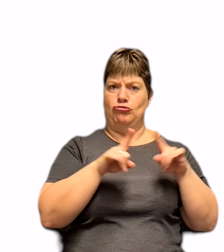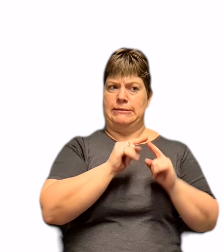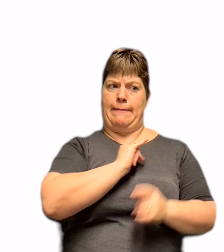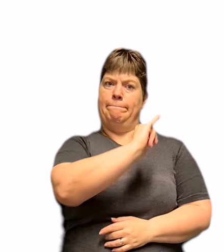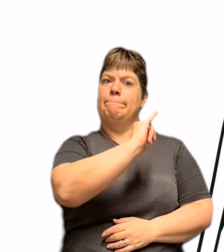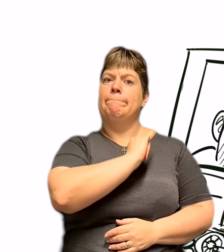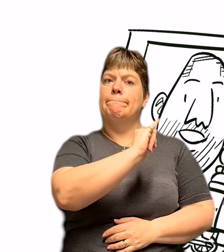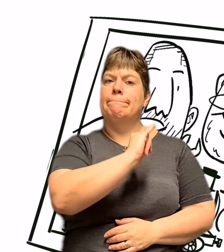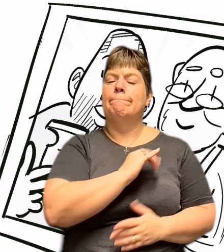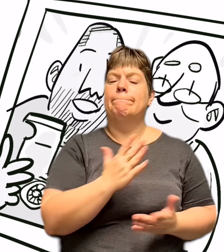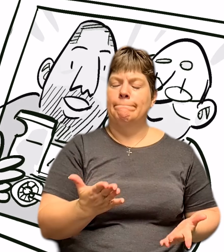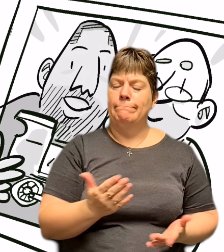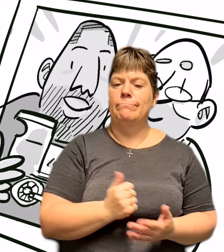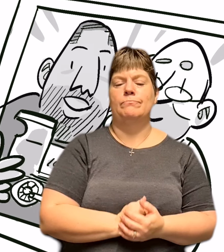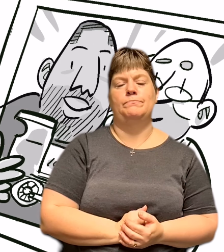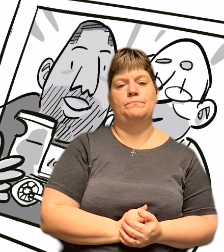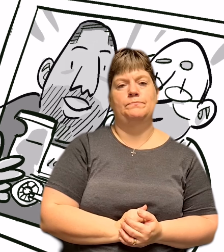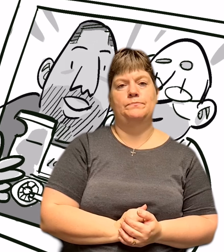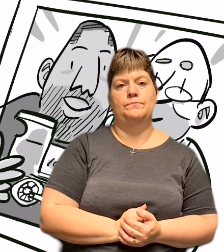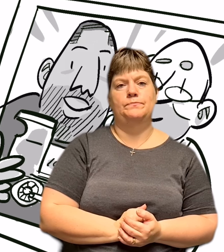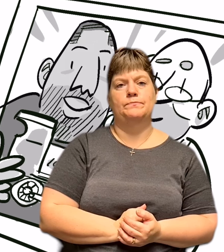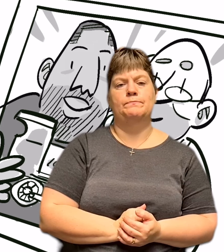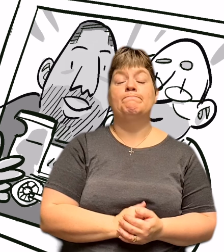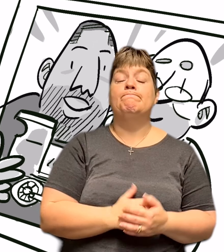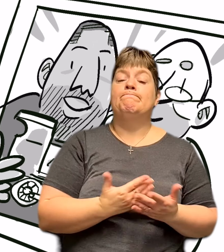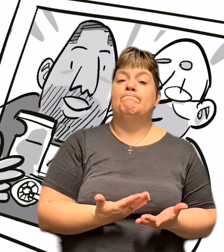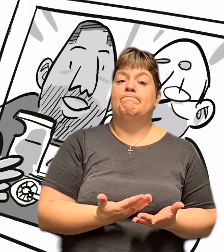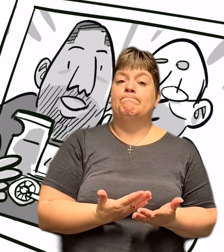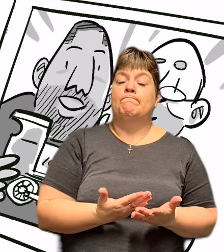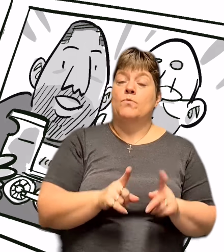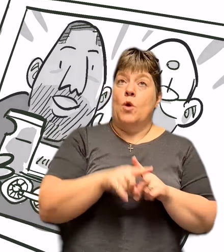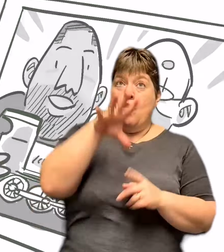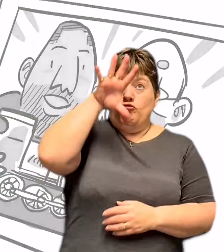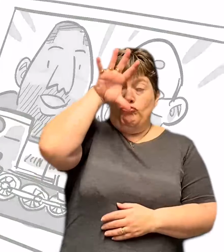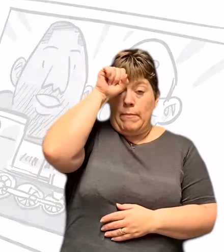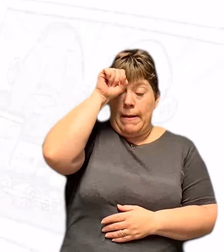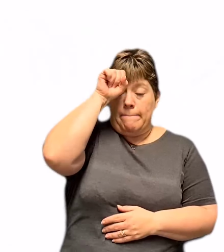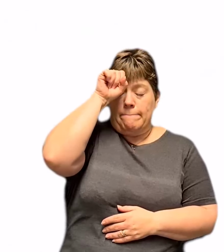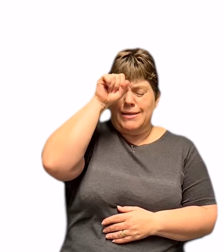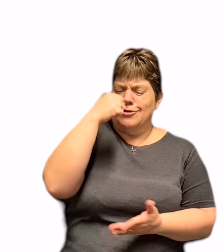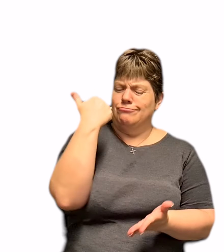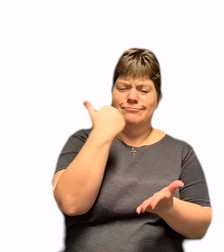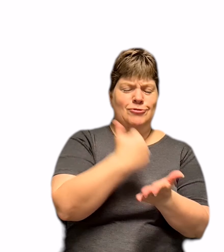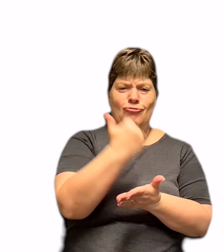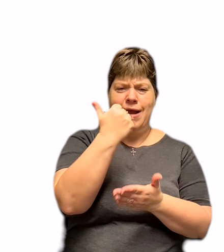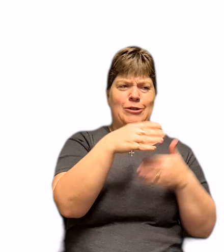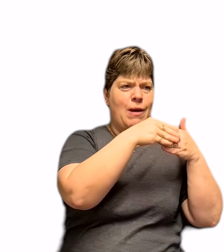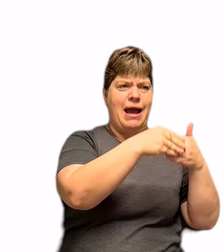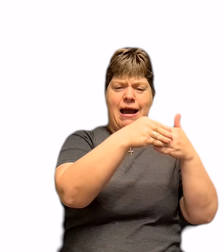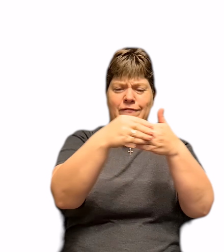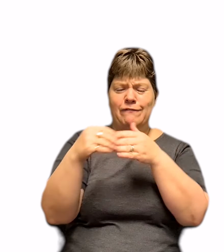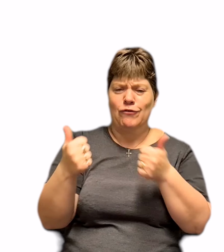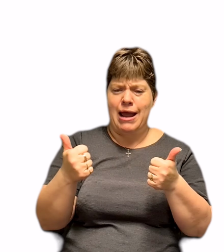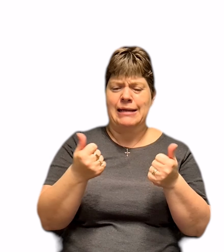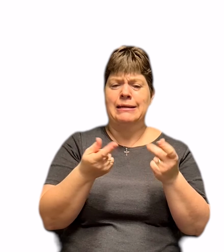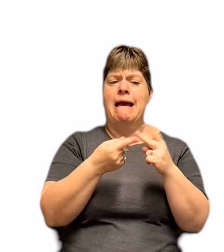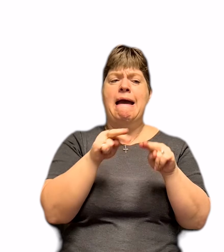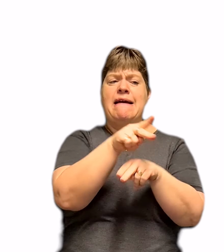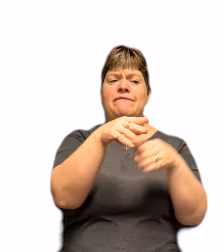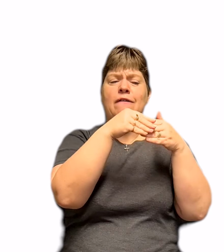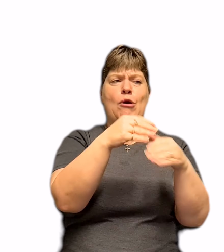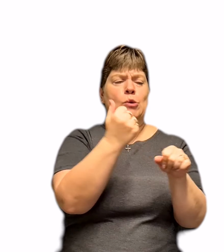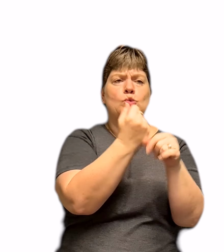interested in the same kinds of things that you are. So to finish, just remember that it's great to have friends. But if